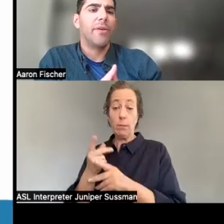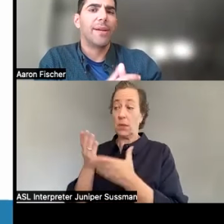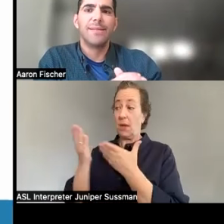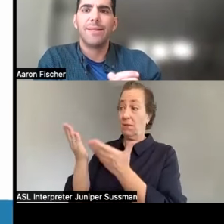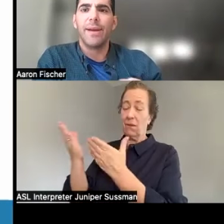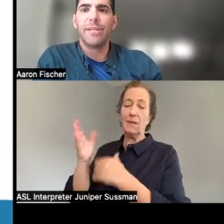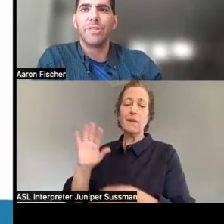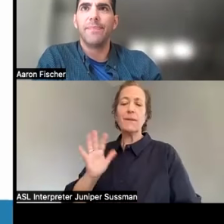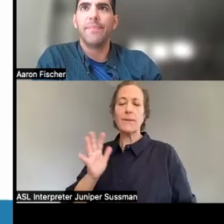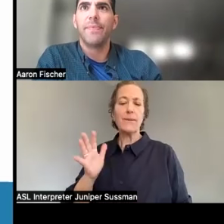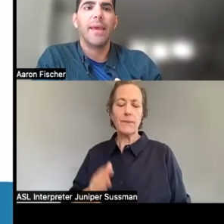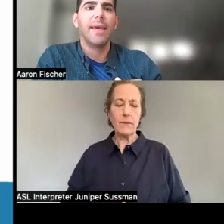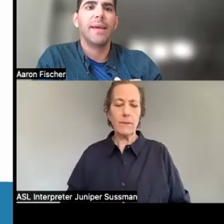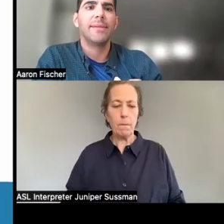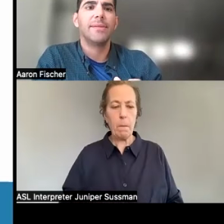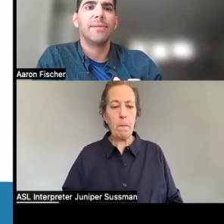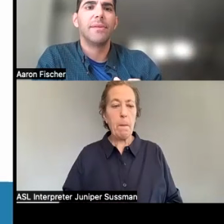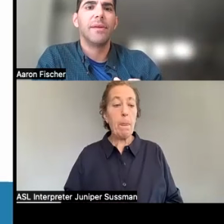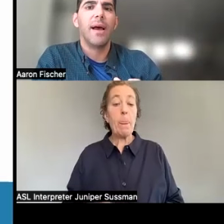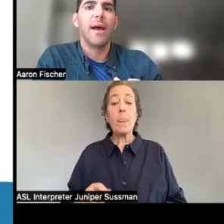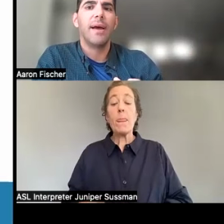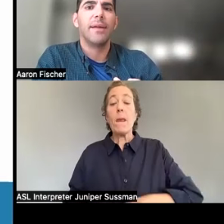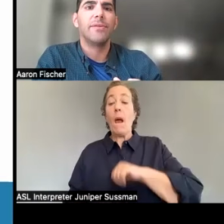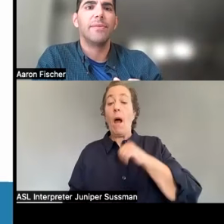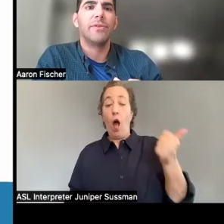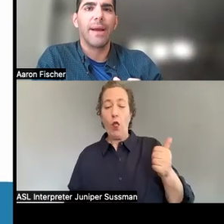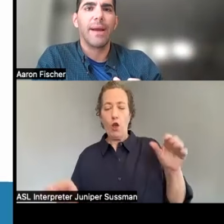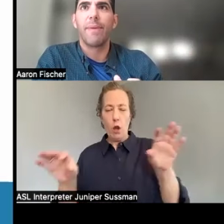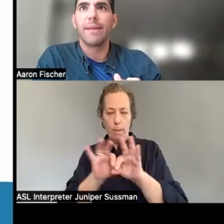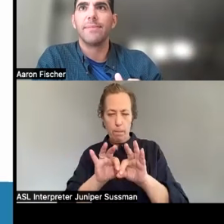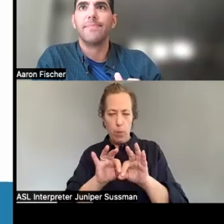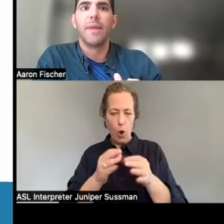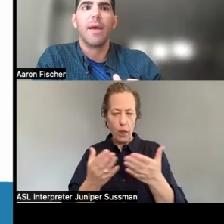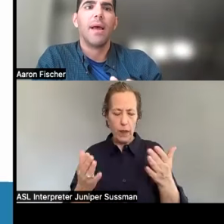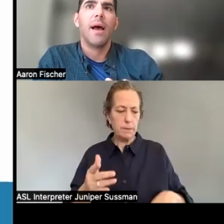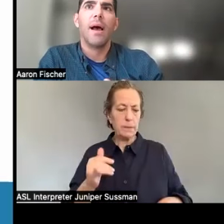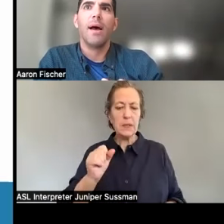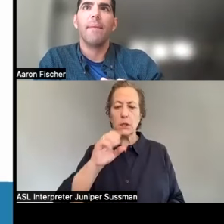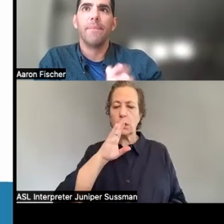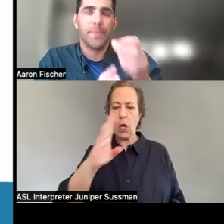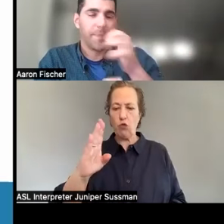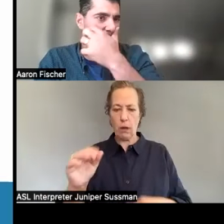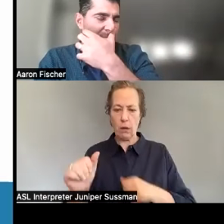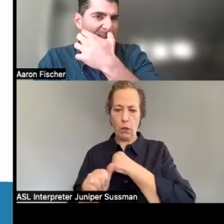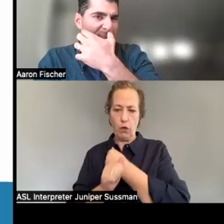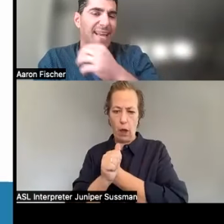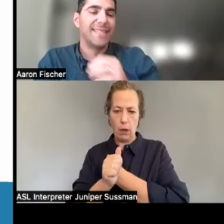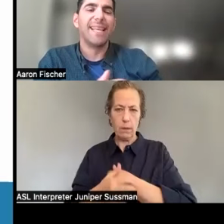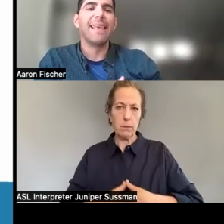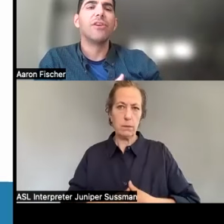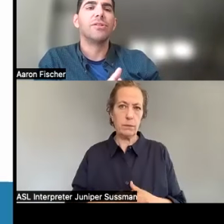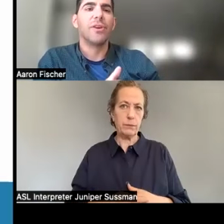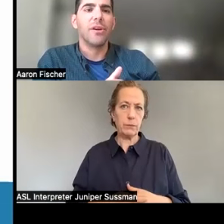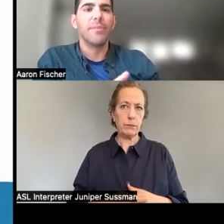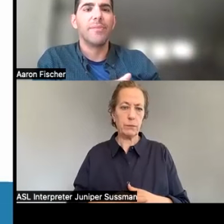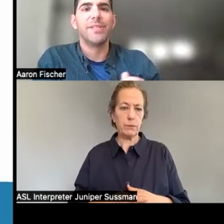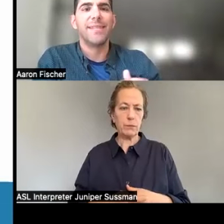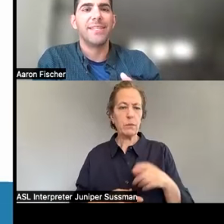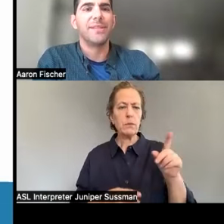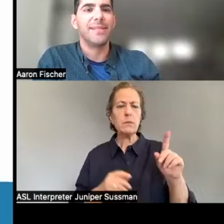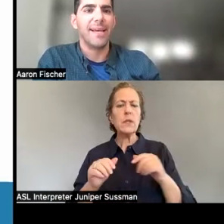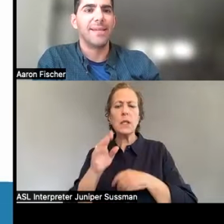One other consideration is direct threat. That is a legal